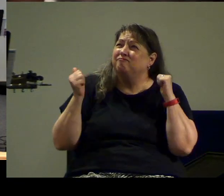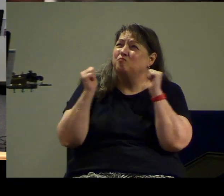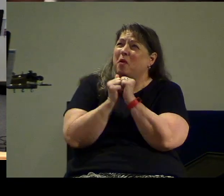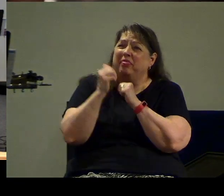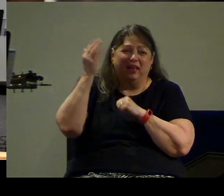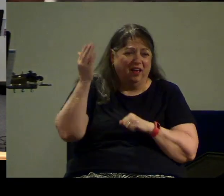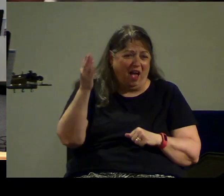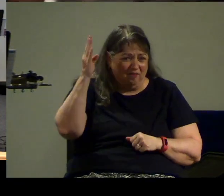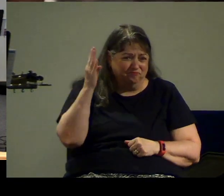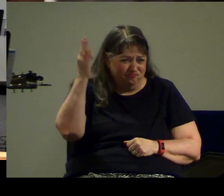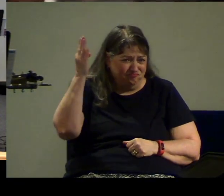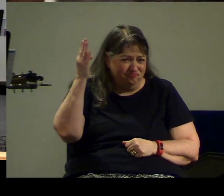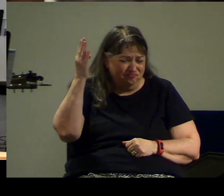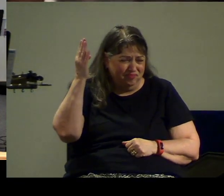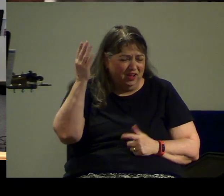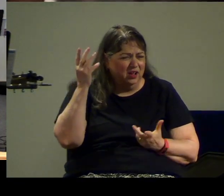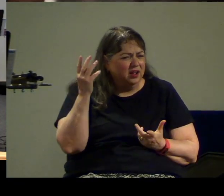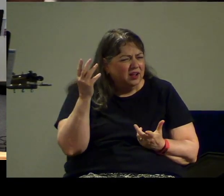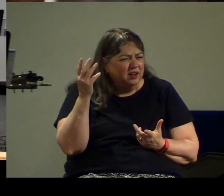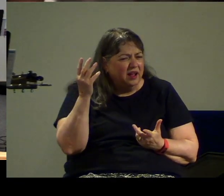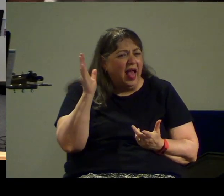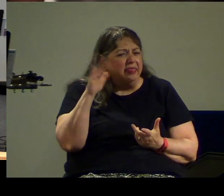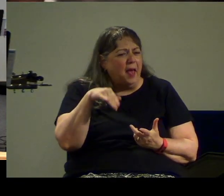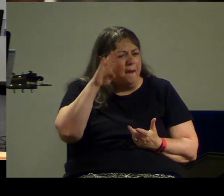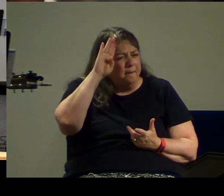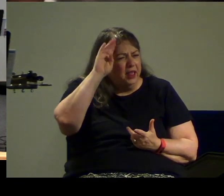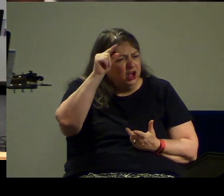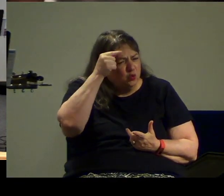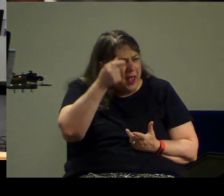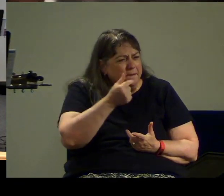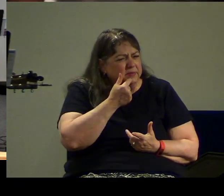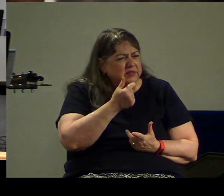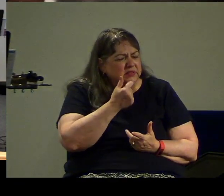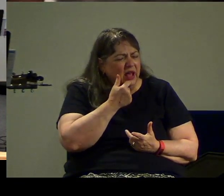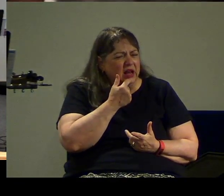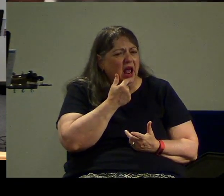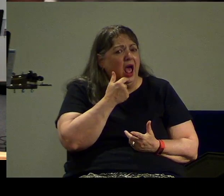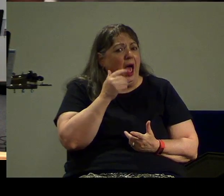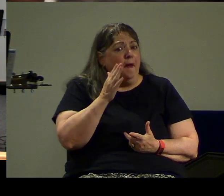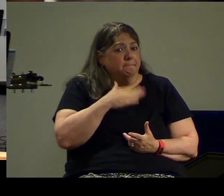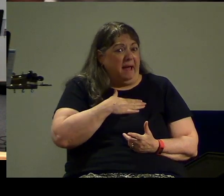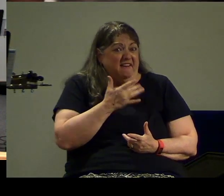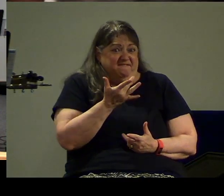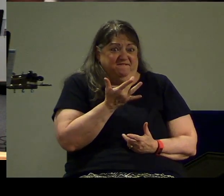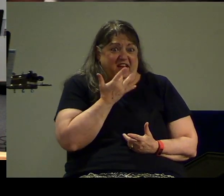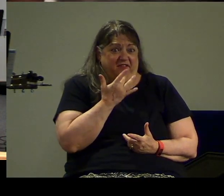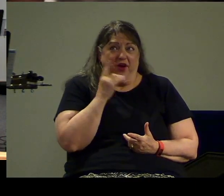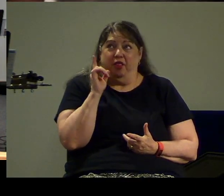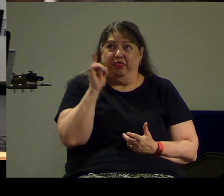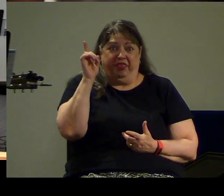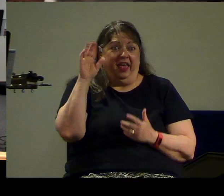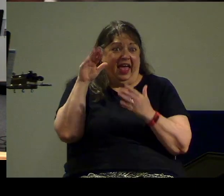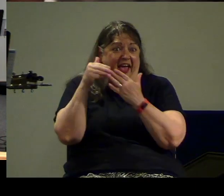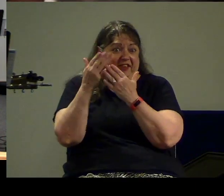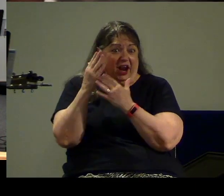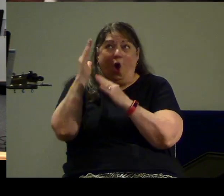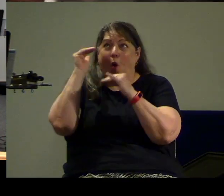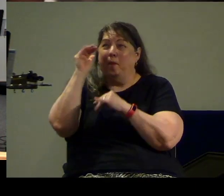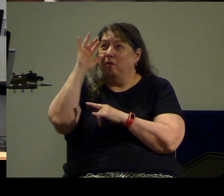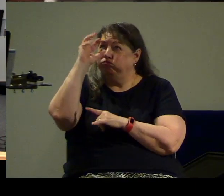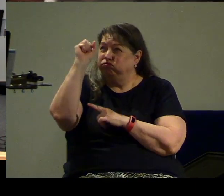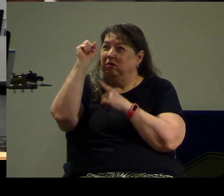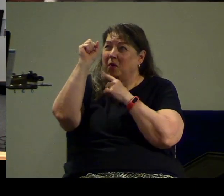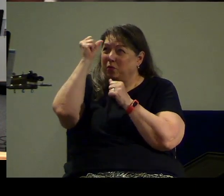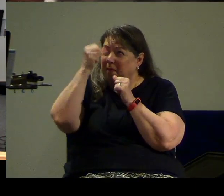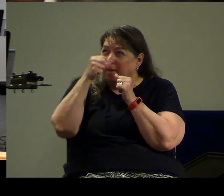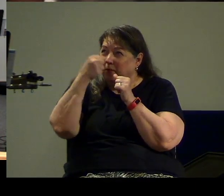And when I think about that quote from Billy Graham and I think about these words in our song that we're going to sing, I think that we just need to remind ourselves that